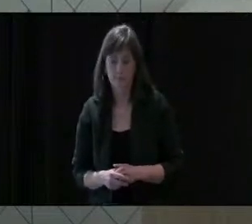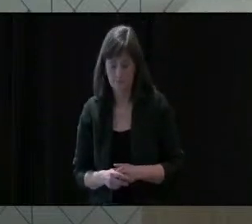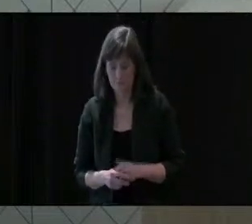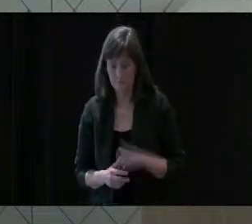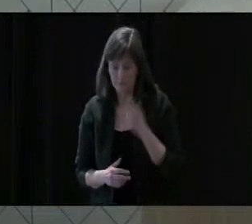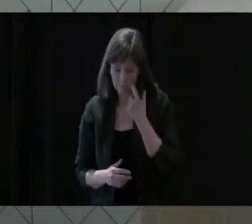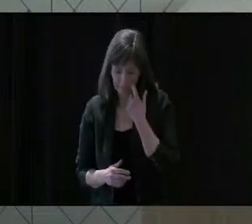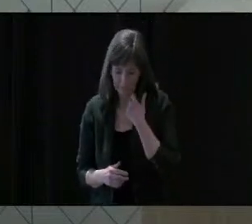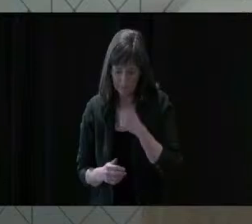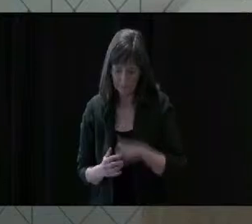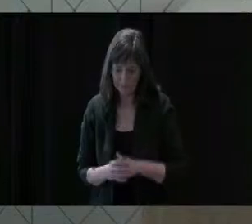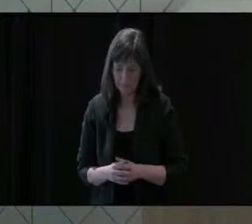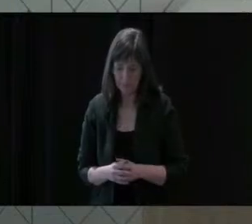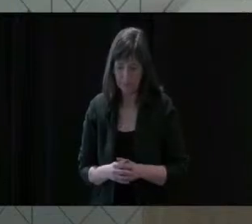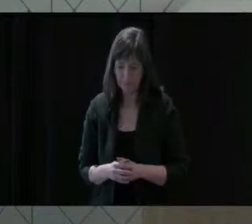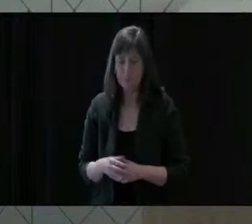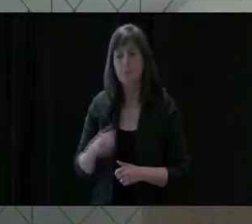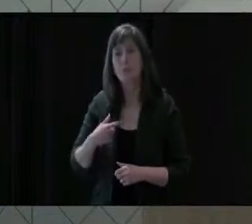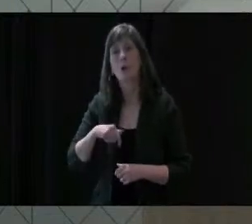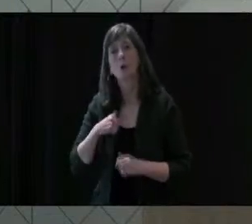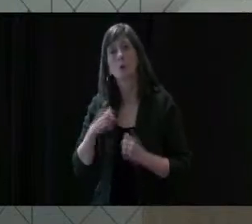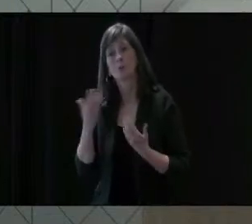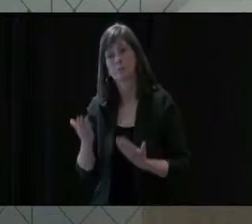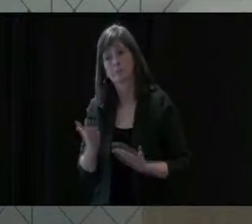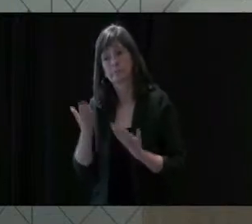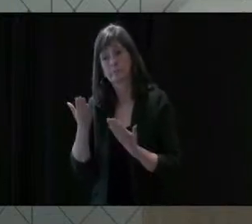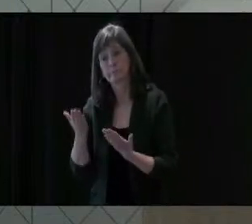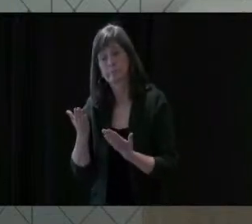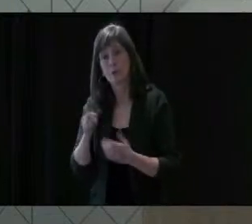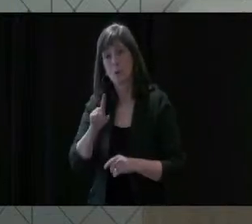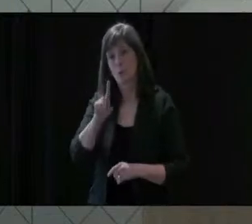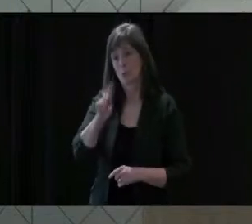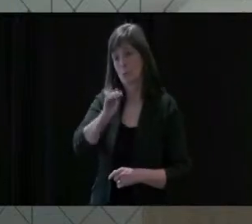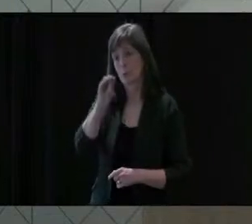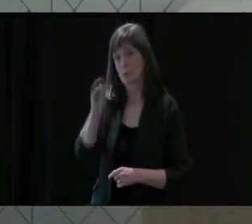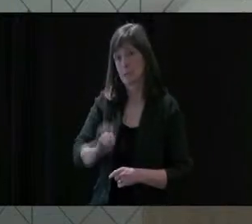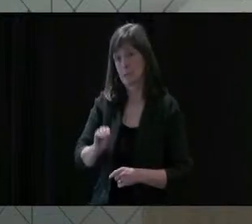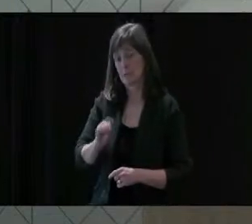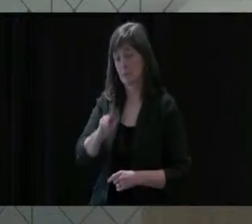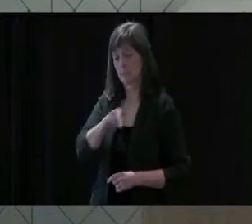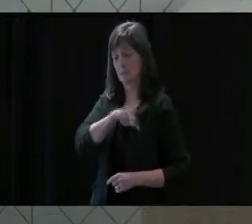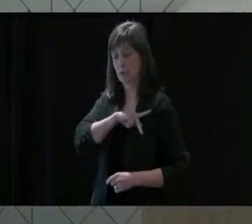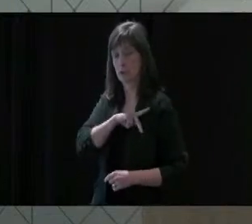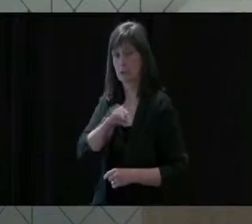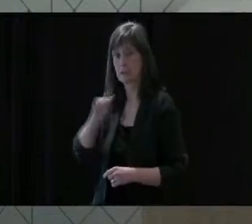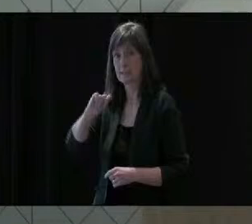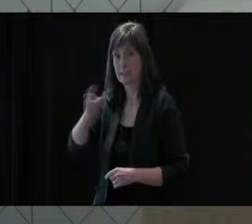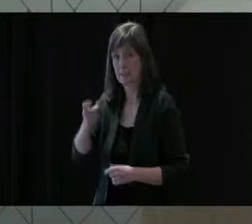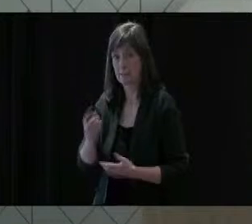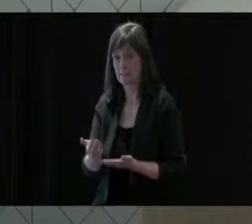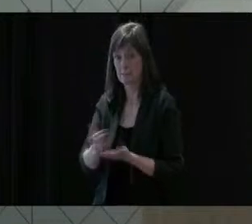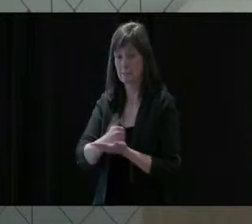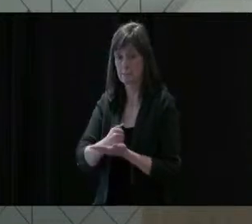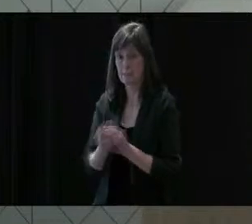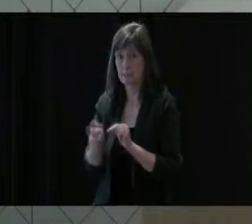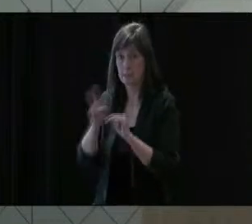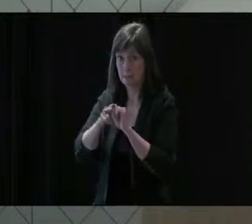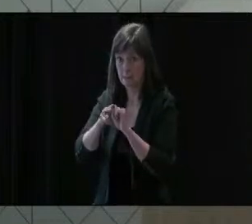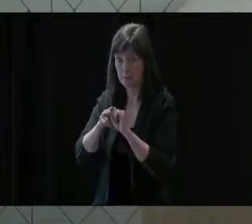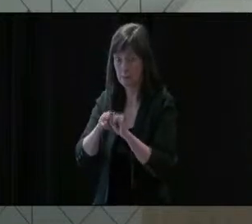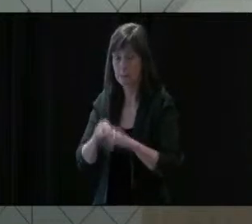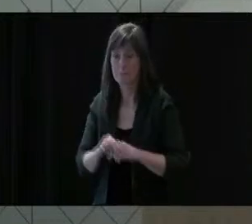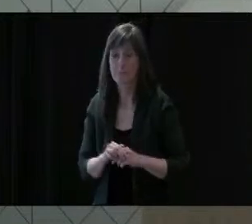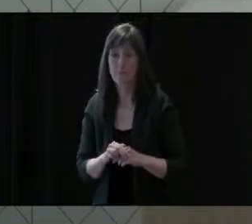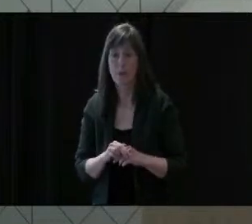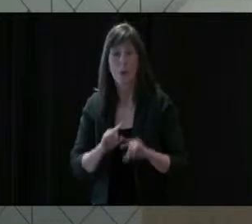Yes. In general terms, we're proposing a 1% increase in personal income tax, but we are proposing that